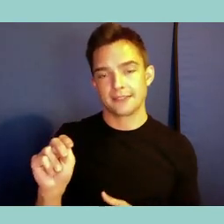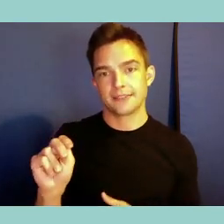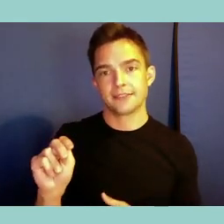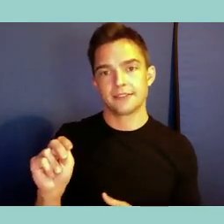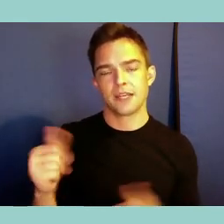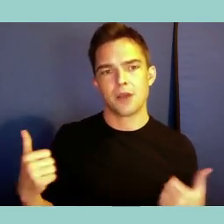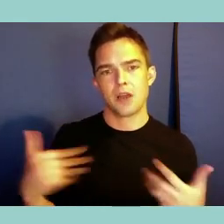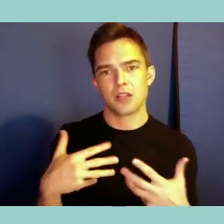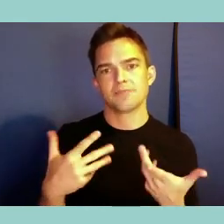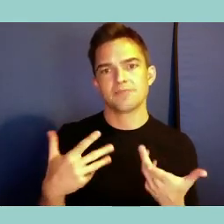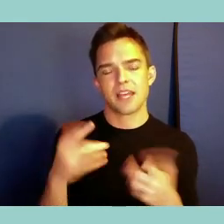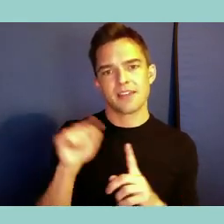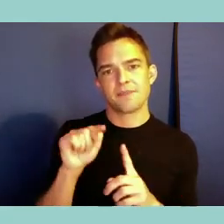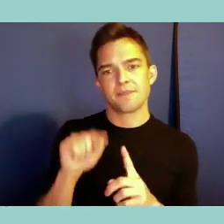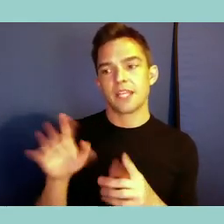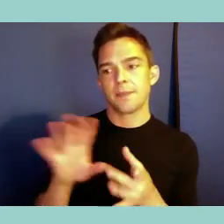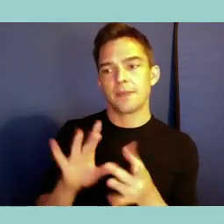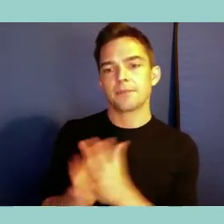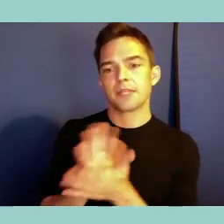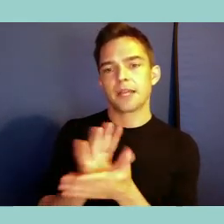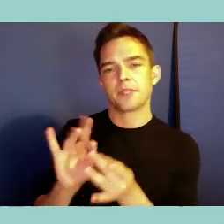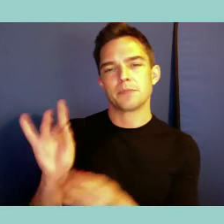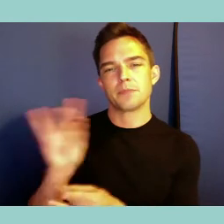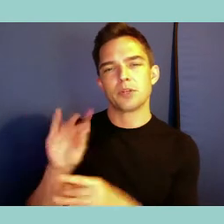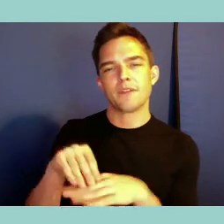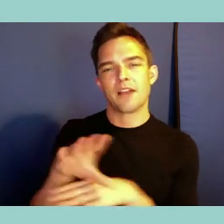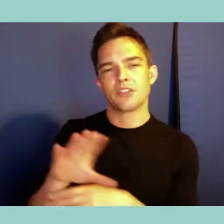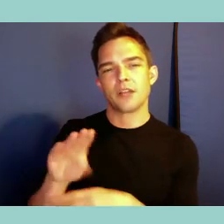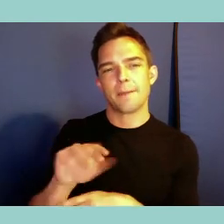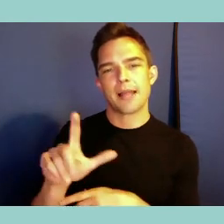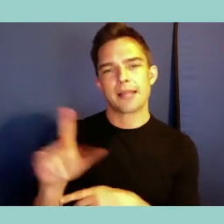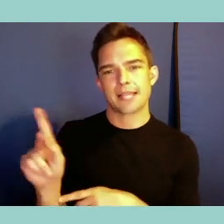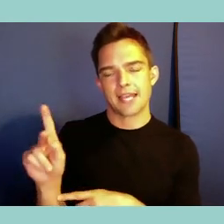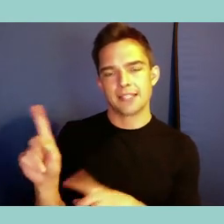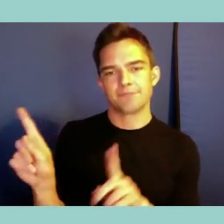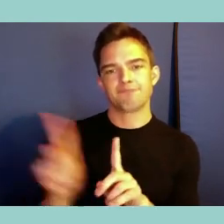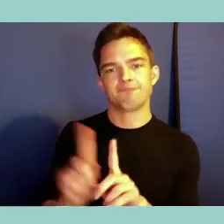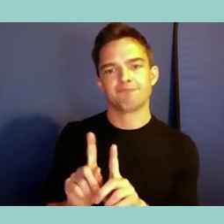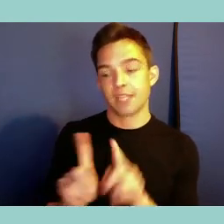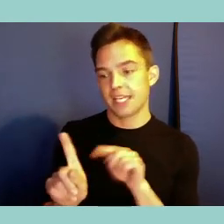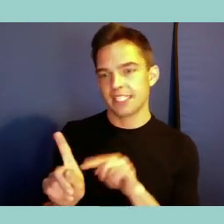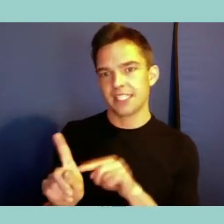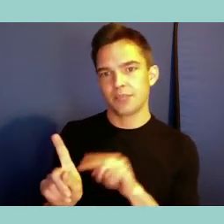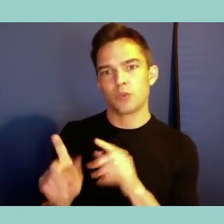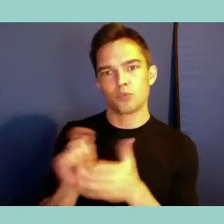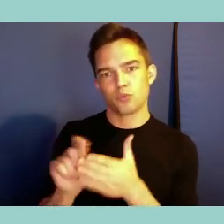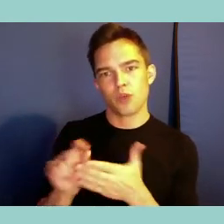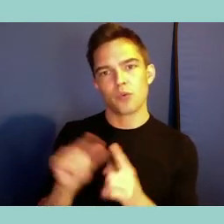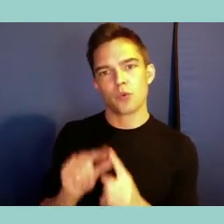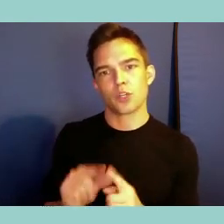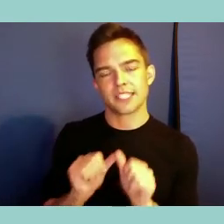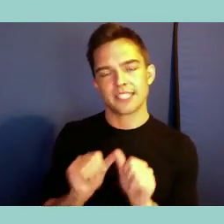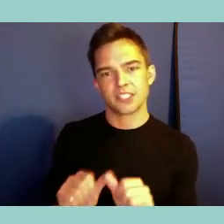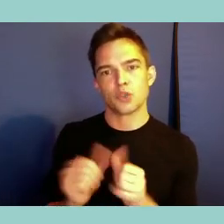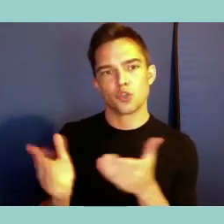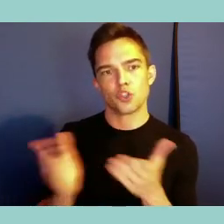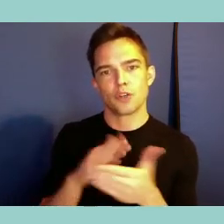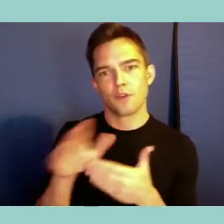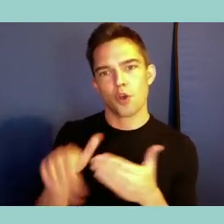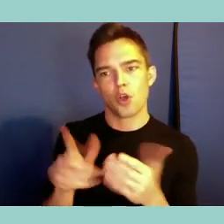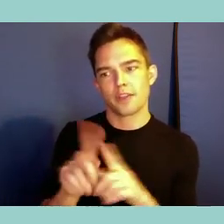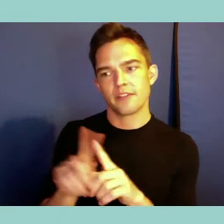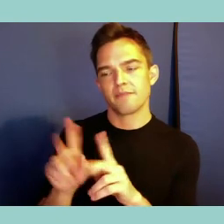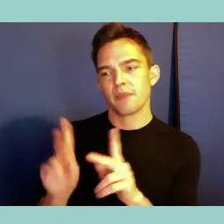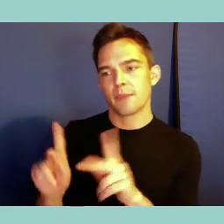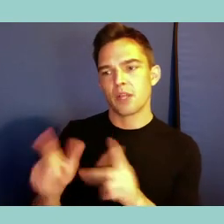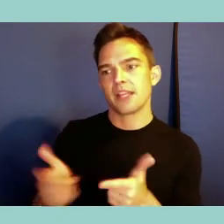to become the spiritual advisor to Martin Luther King Jr. Howard Thurman, who would go on to write words that continue to serve all those